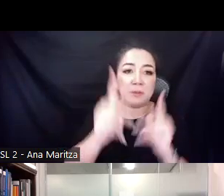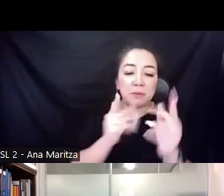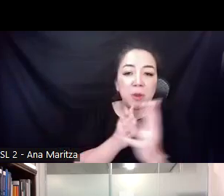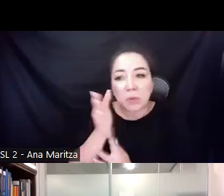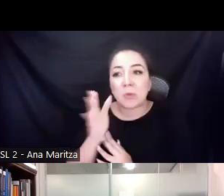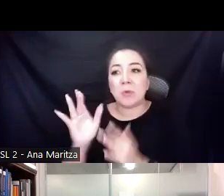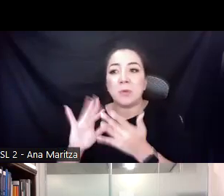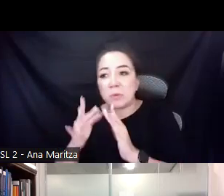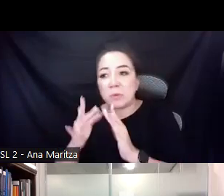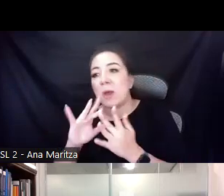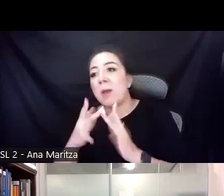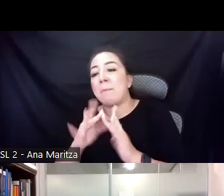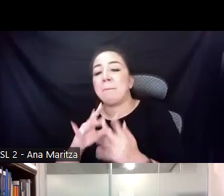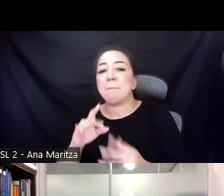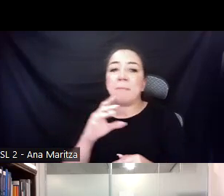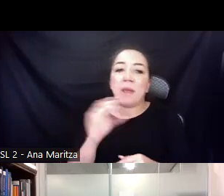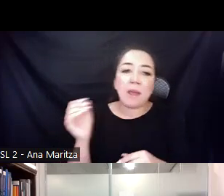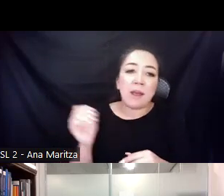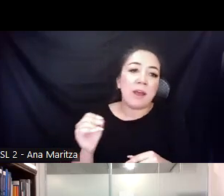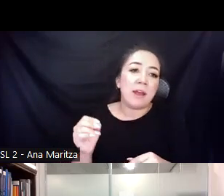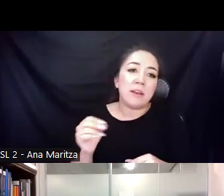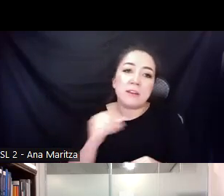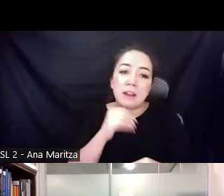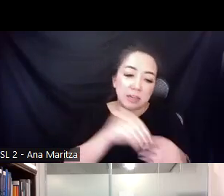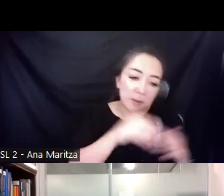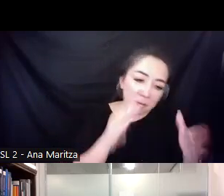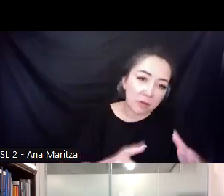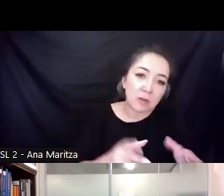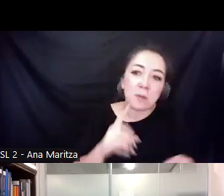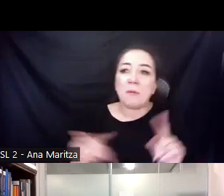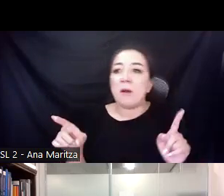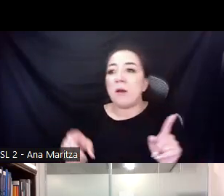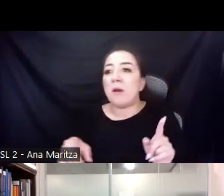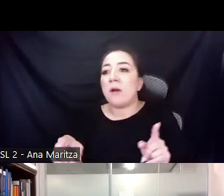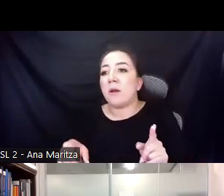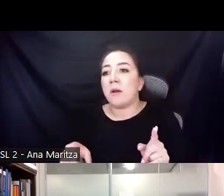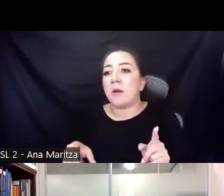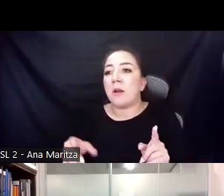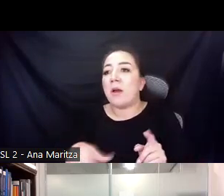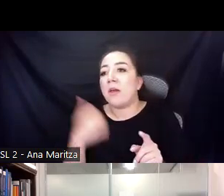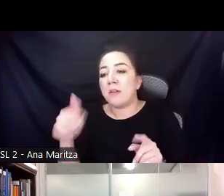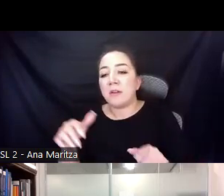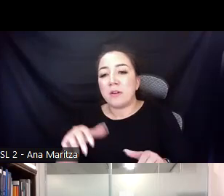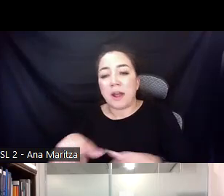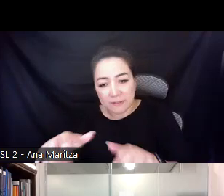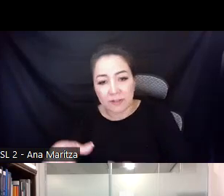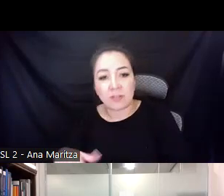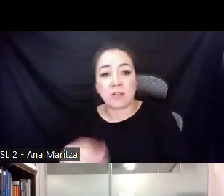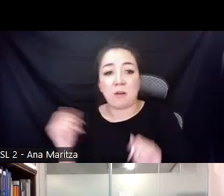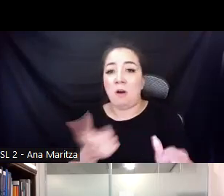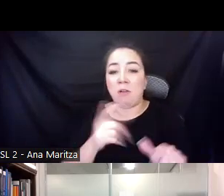web, and not just in person, but with other outreach activities. But all of this